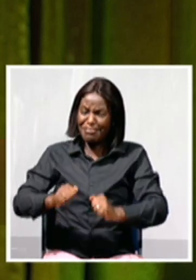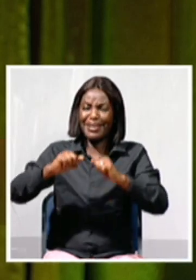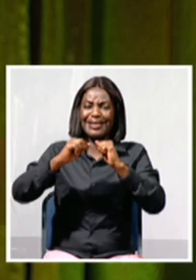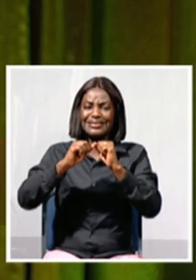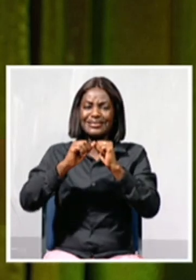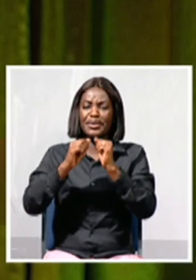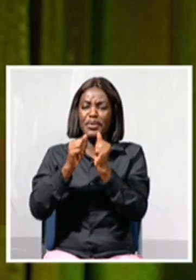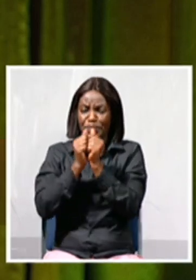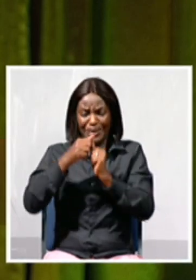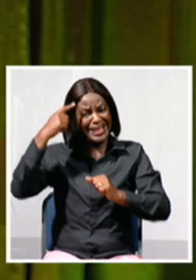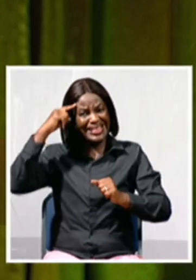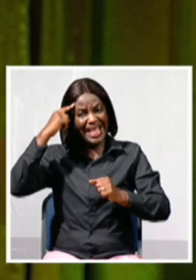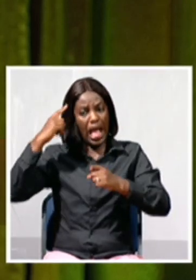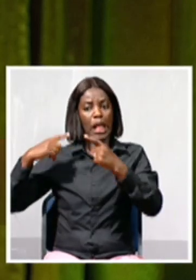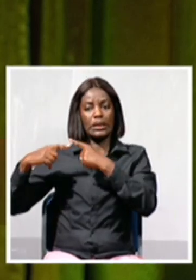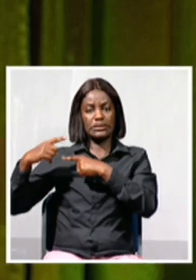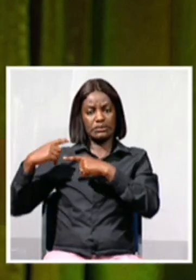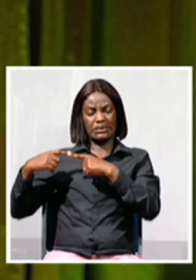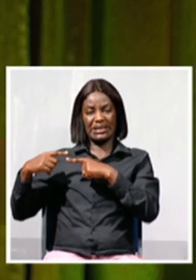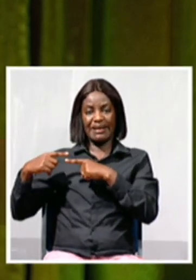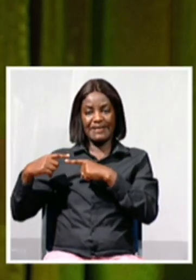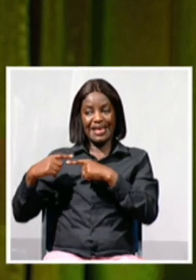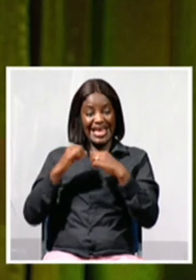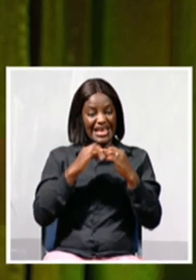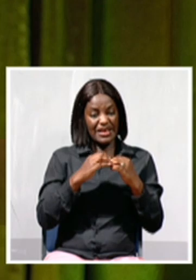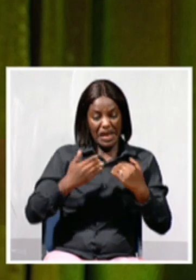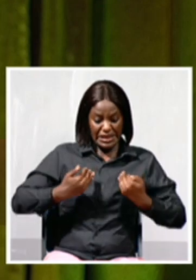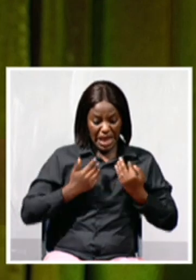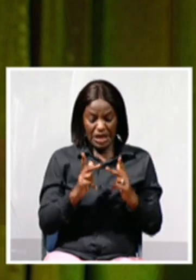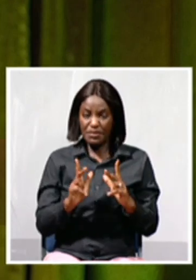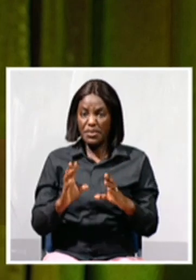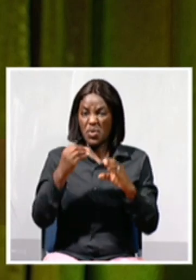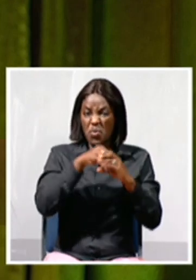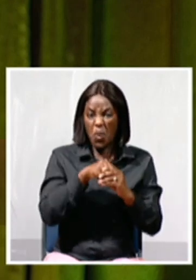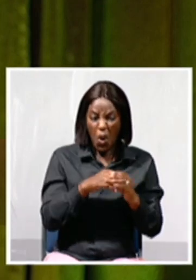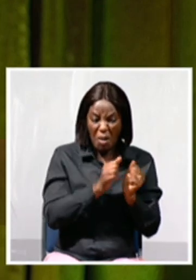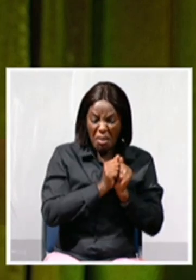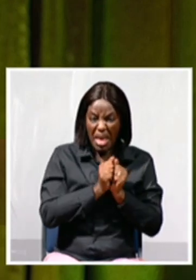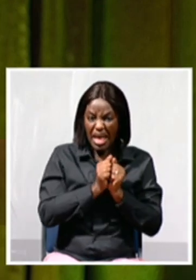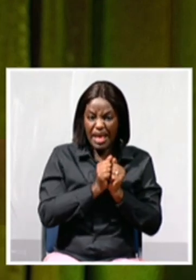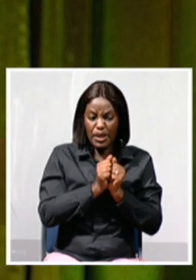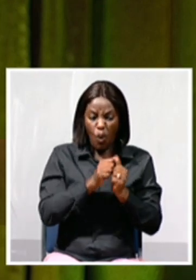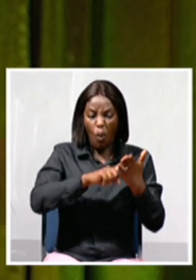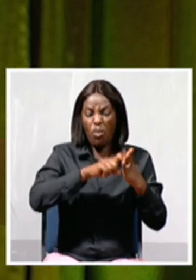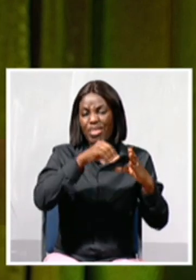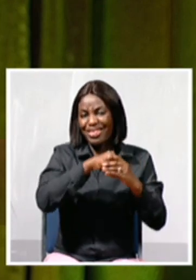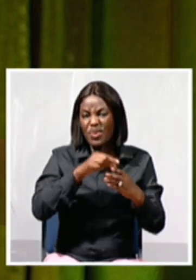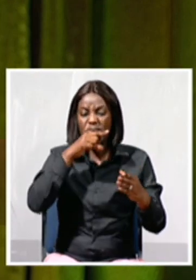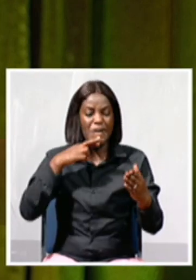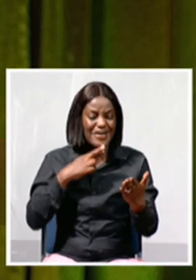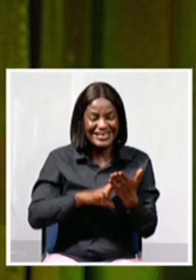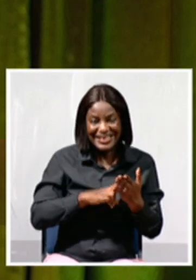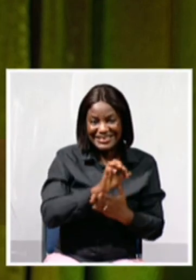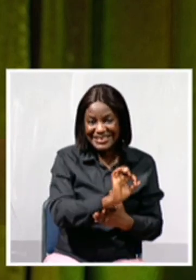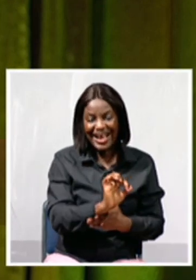voters registration was low. What can we do then to bring young people to the polling stations? For example, the Namibia Institute